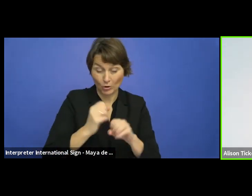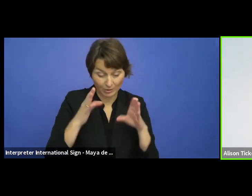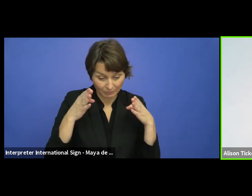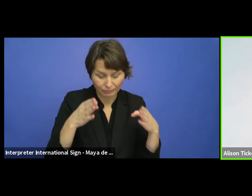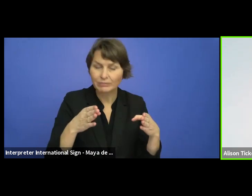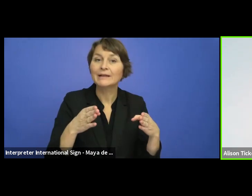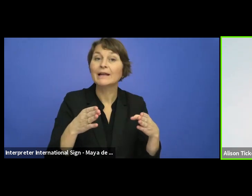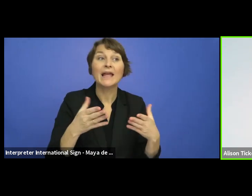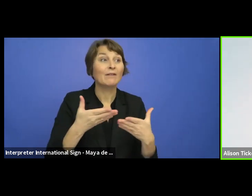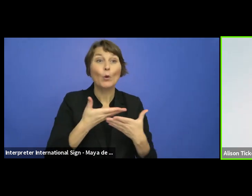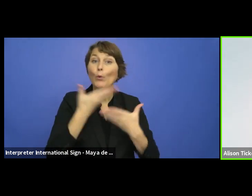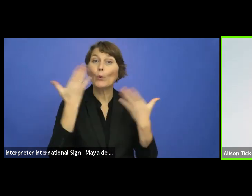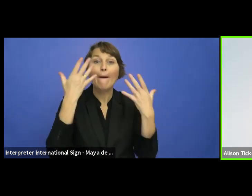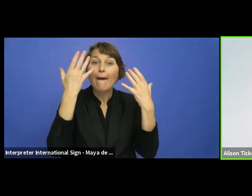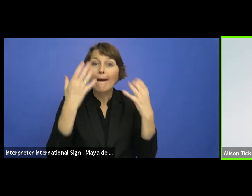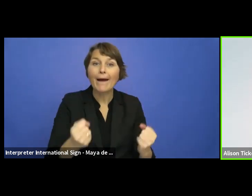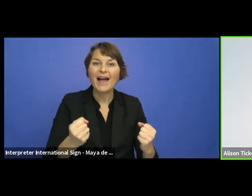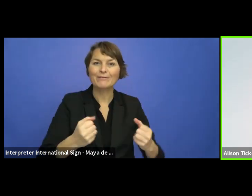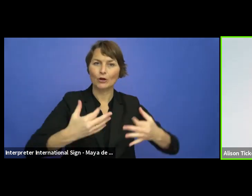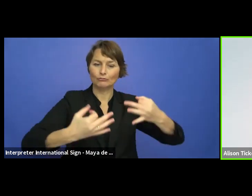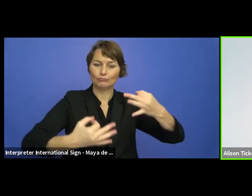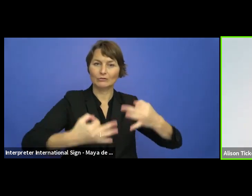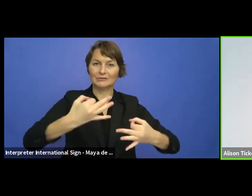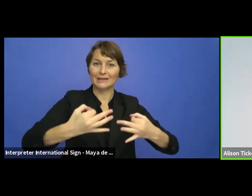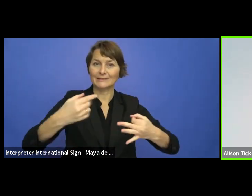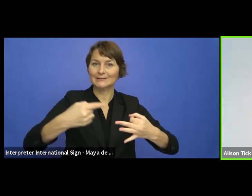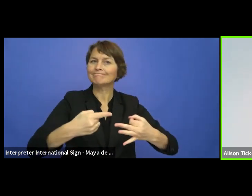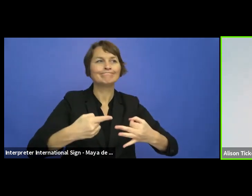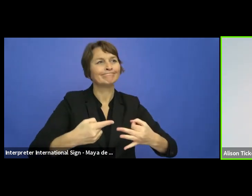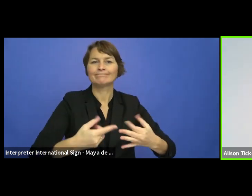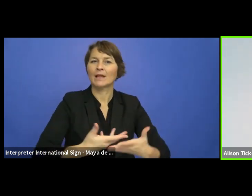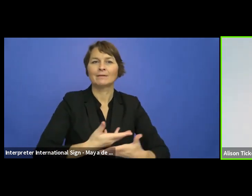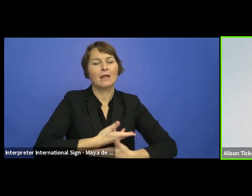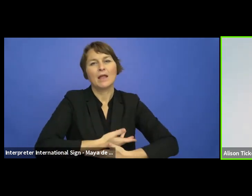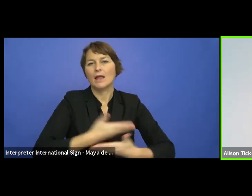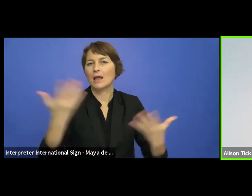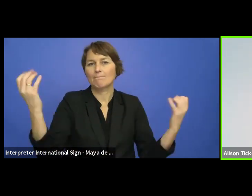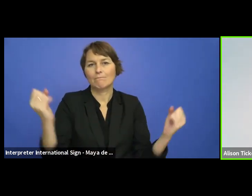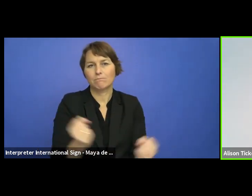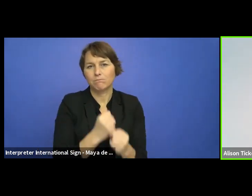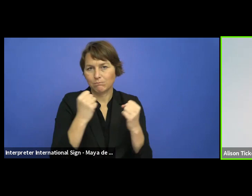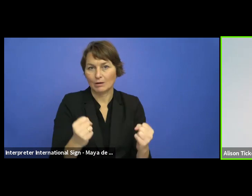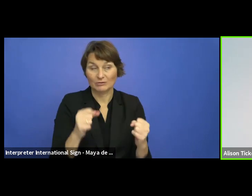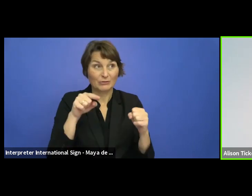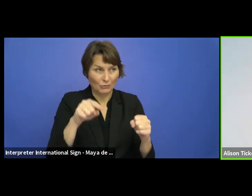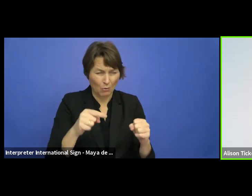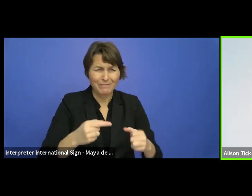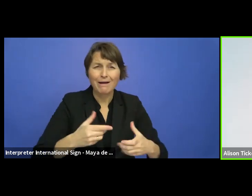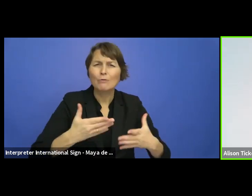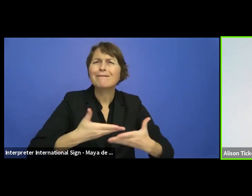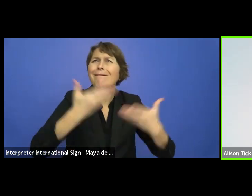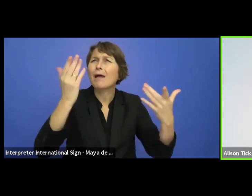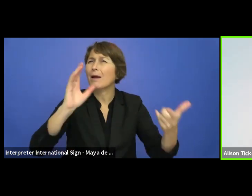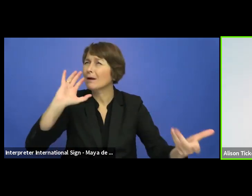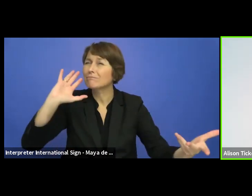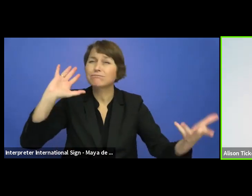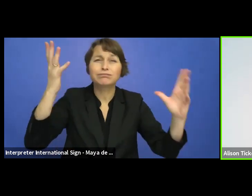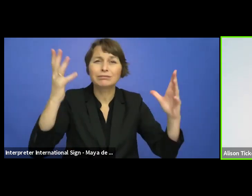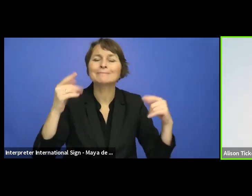we are lost. The origins of the climate and ecological crisis are in large part founded